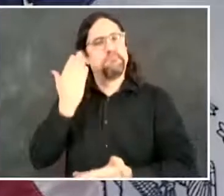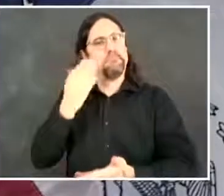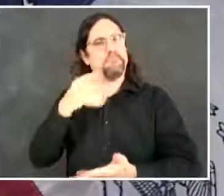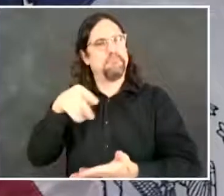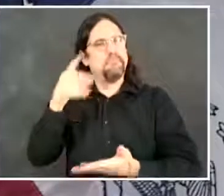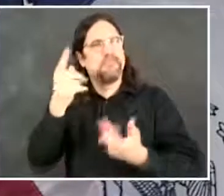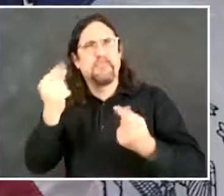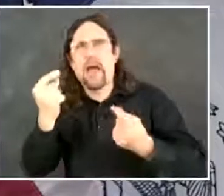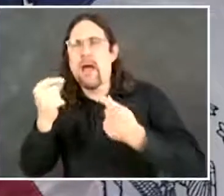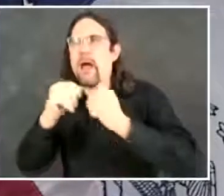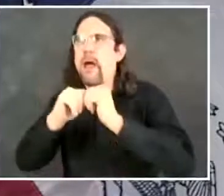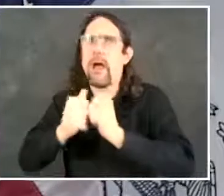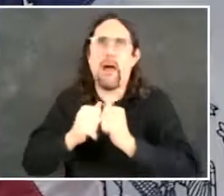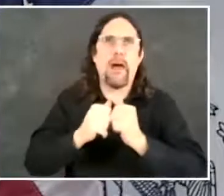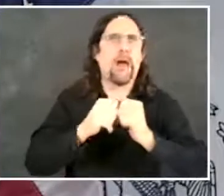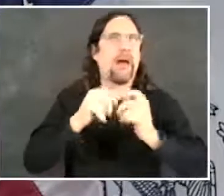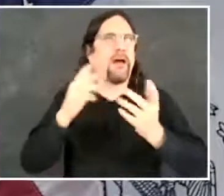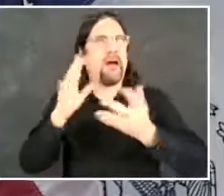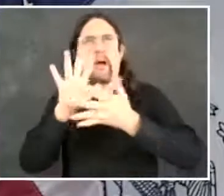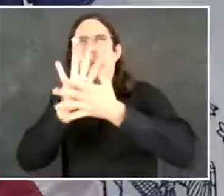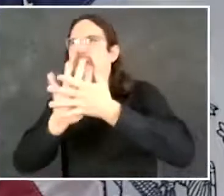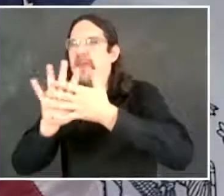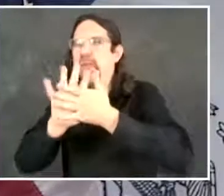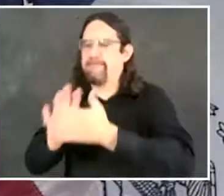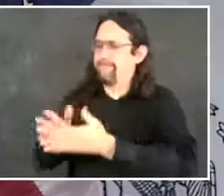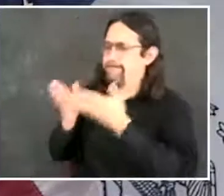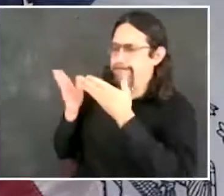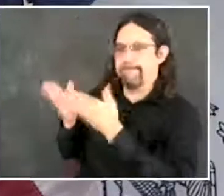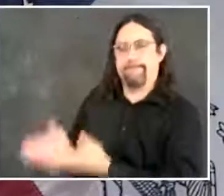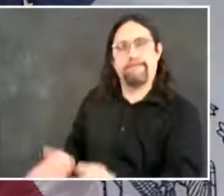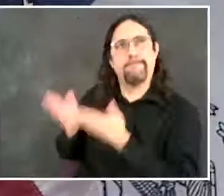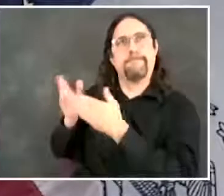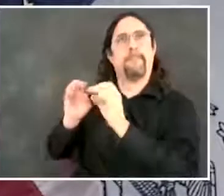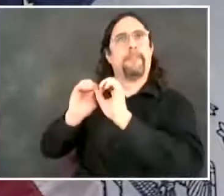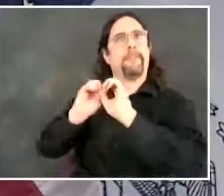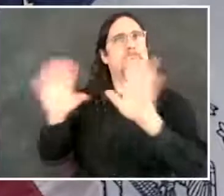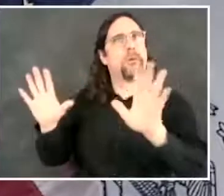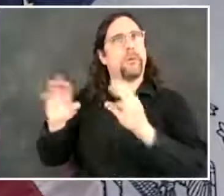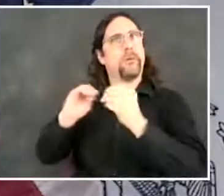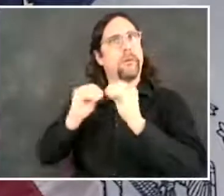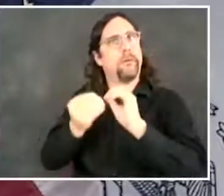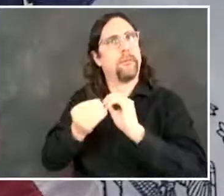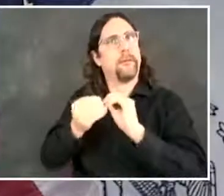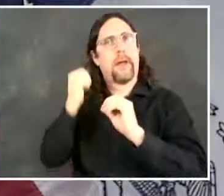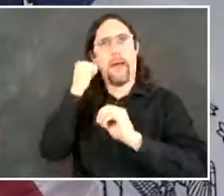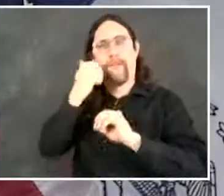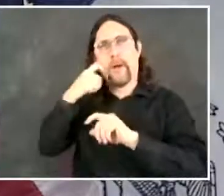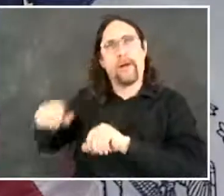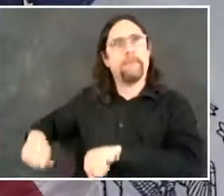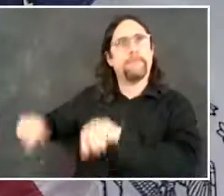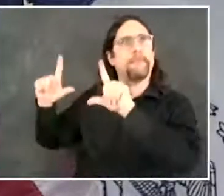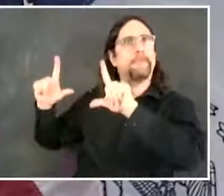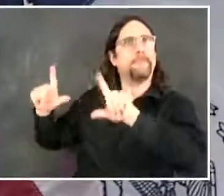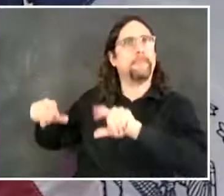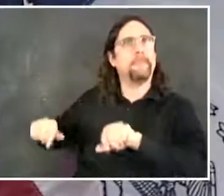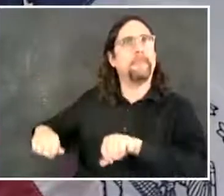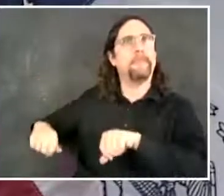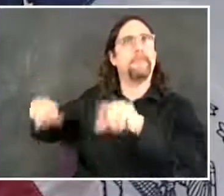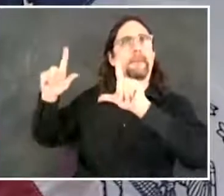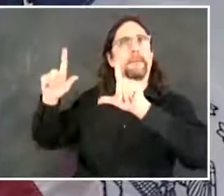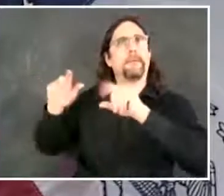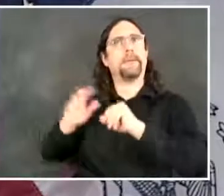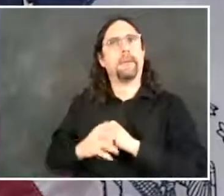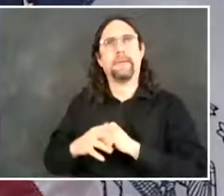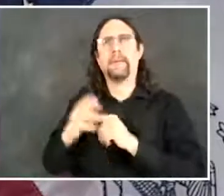going on and how to make our decisions and how we all need to act. And it keeps coming back to the things that you do show